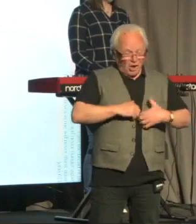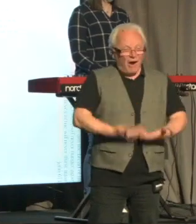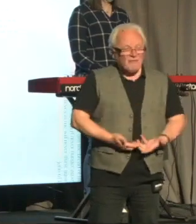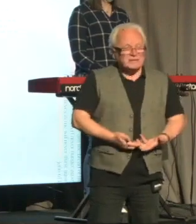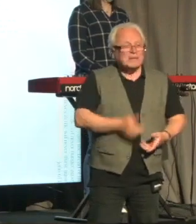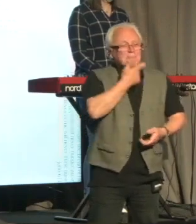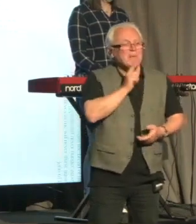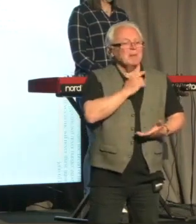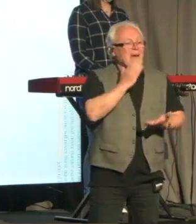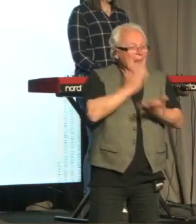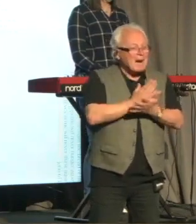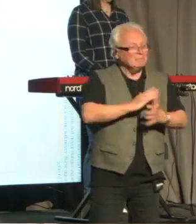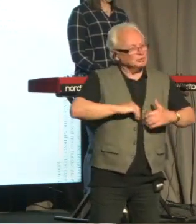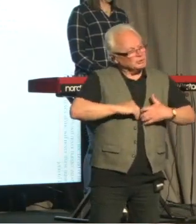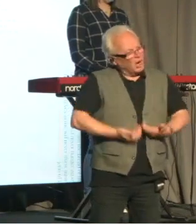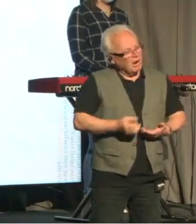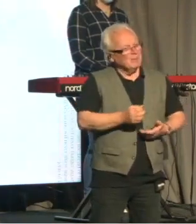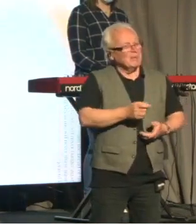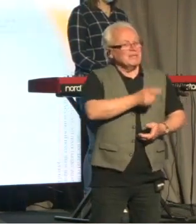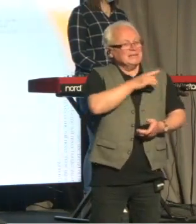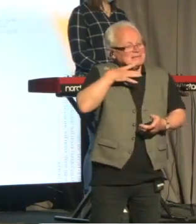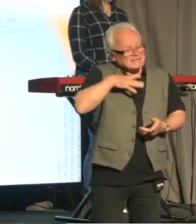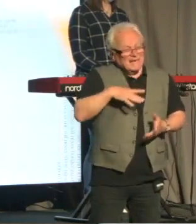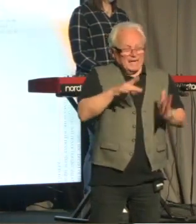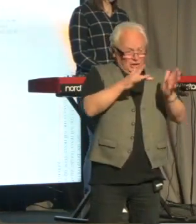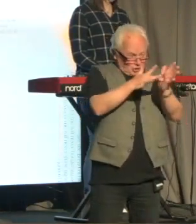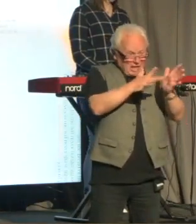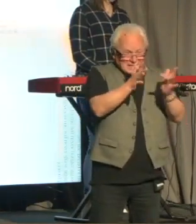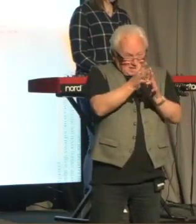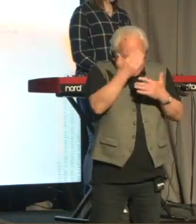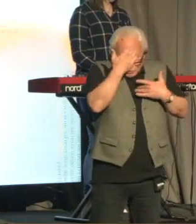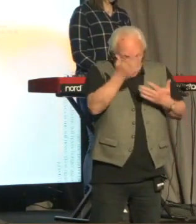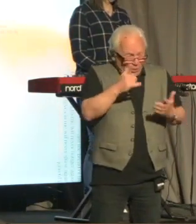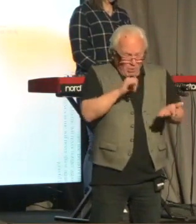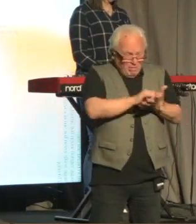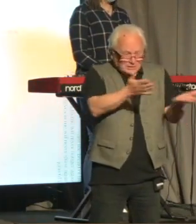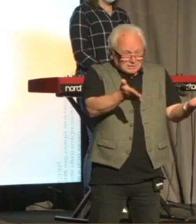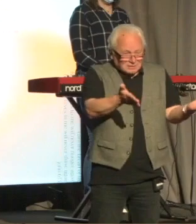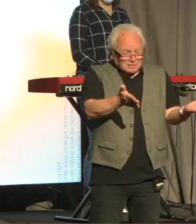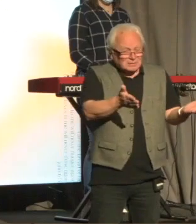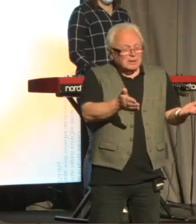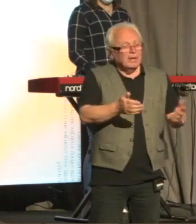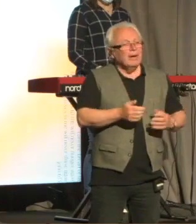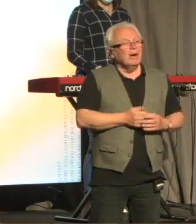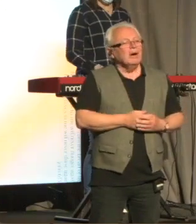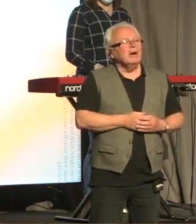are starved of Jesus and they don't even know it.